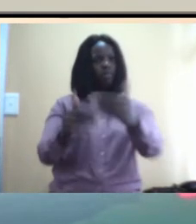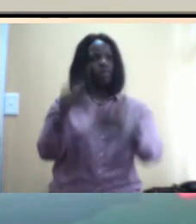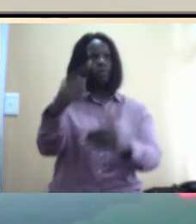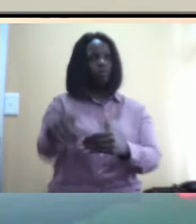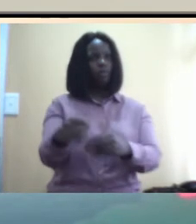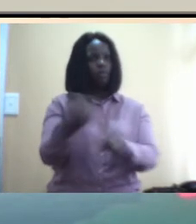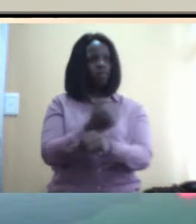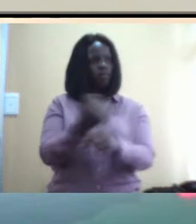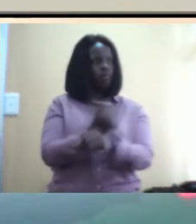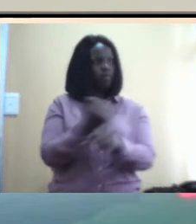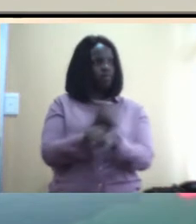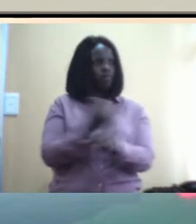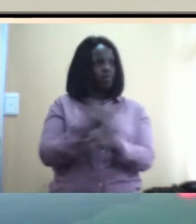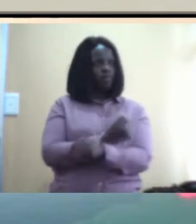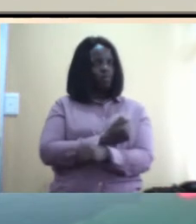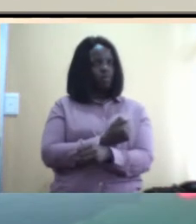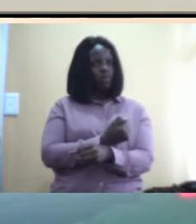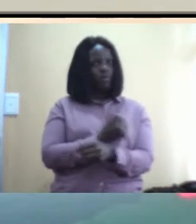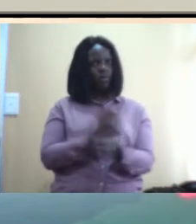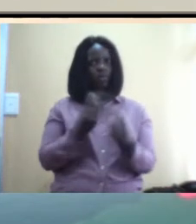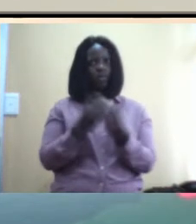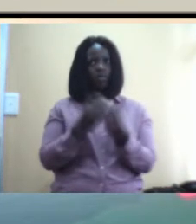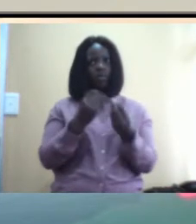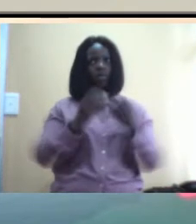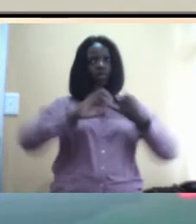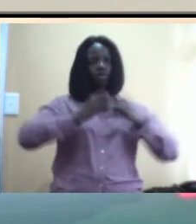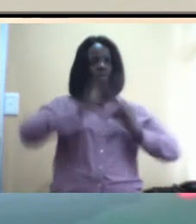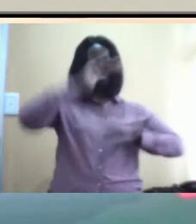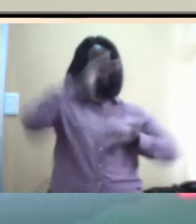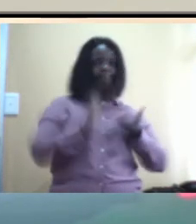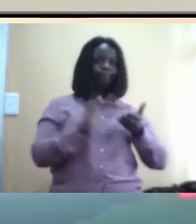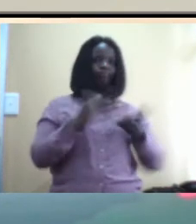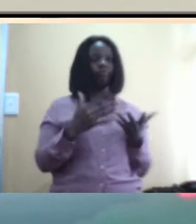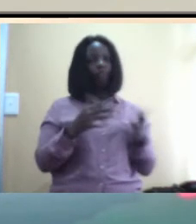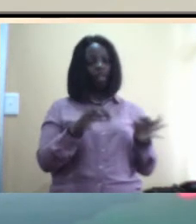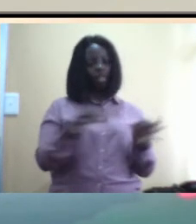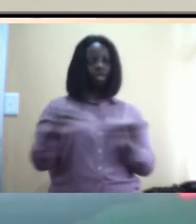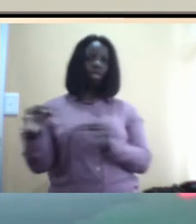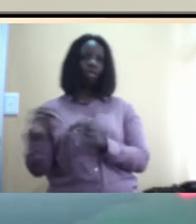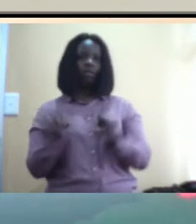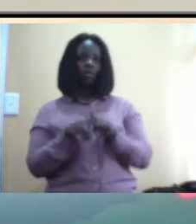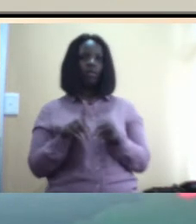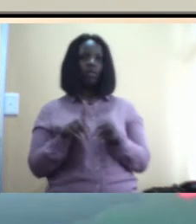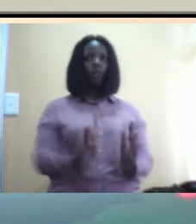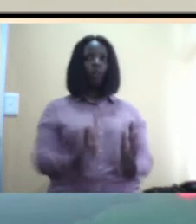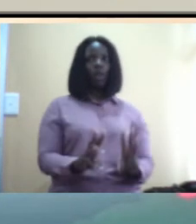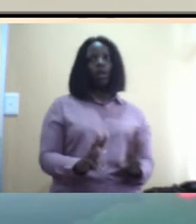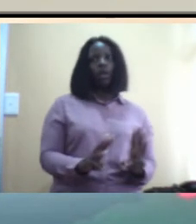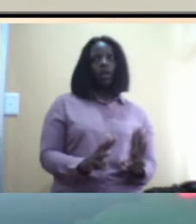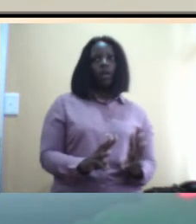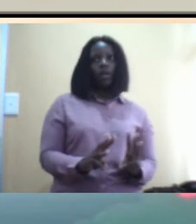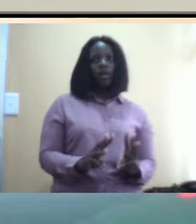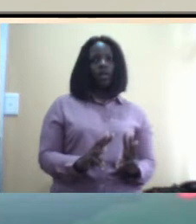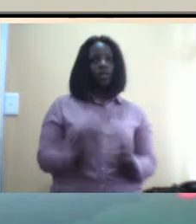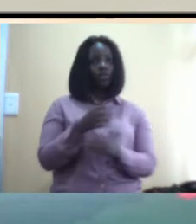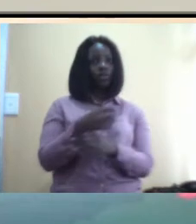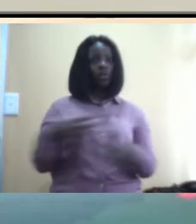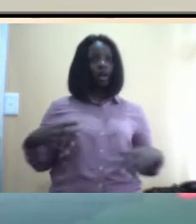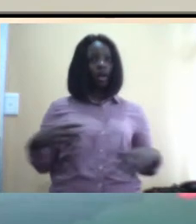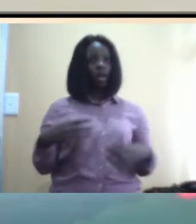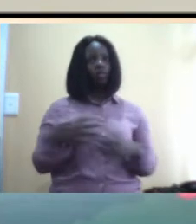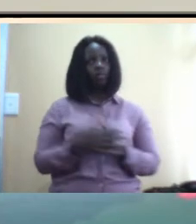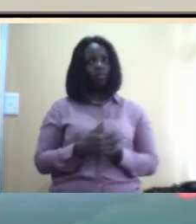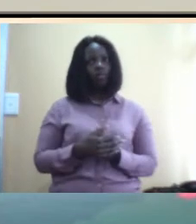for the production input to minimize delays in the delivery of input and the commencement of the planting process.